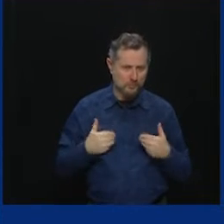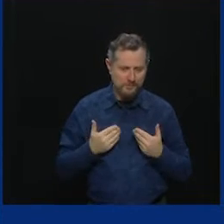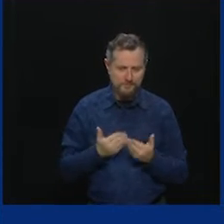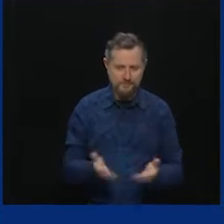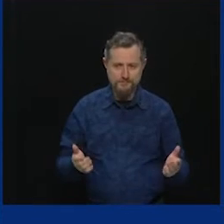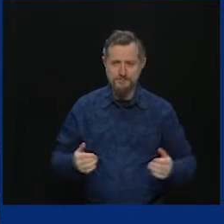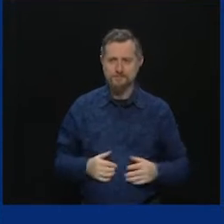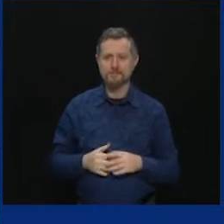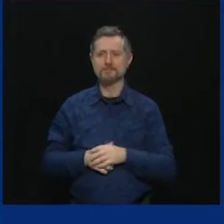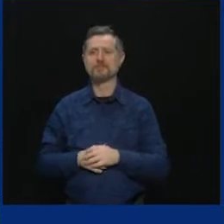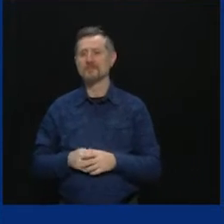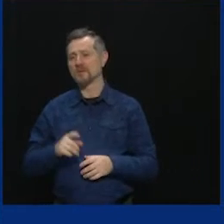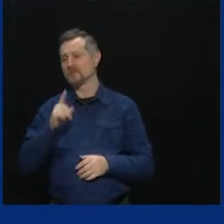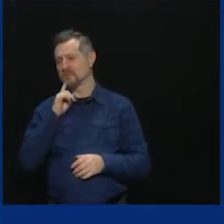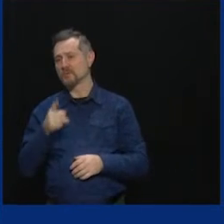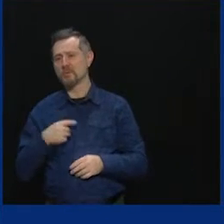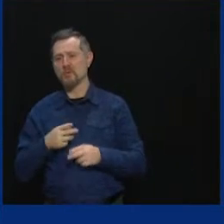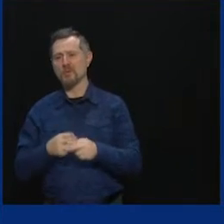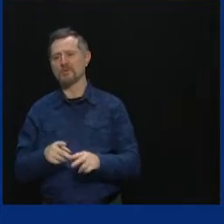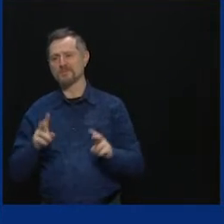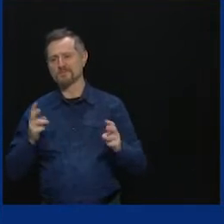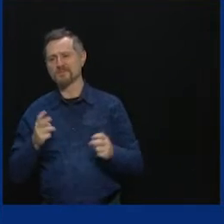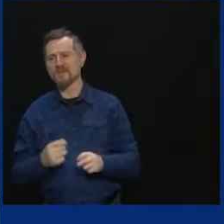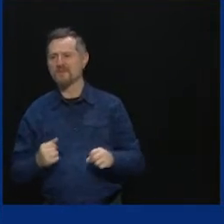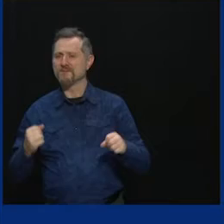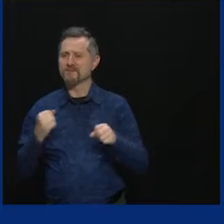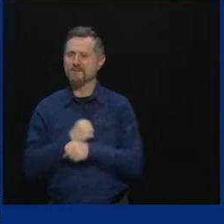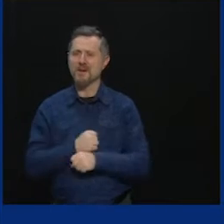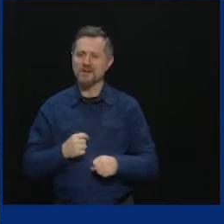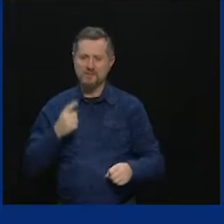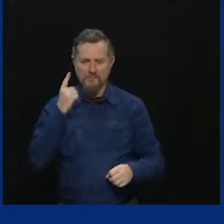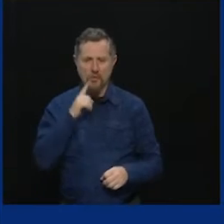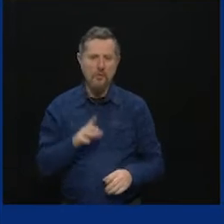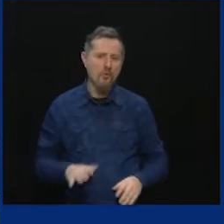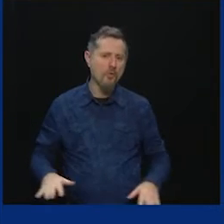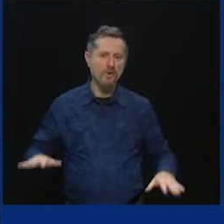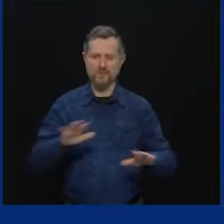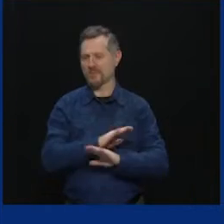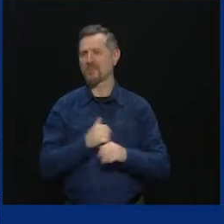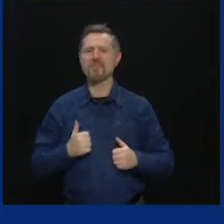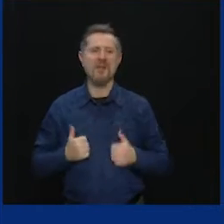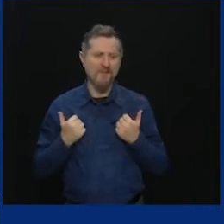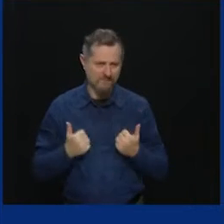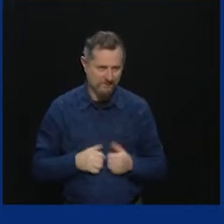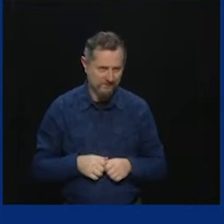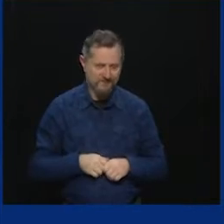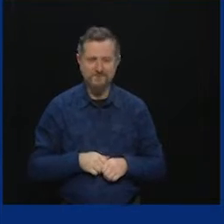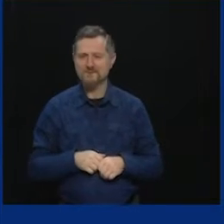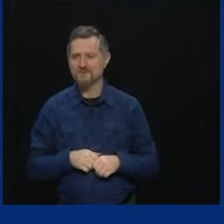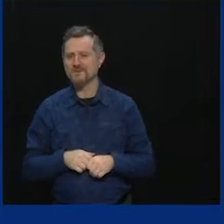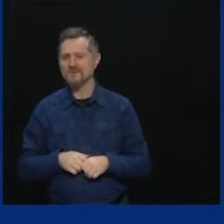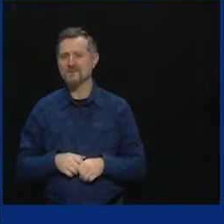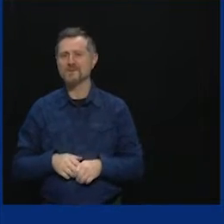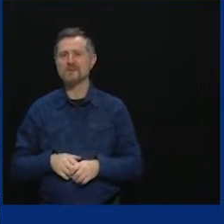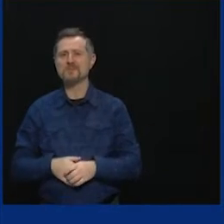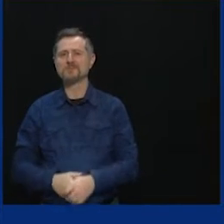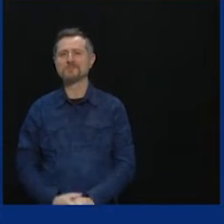because that's what this is. This is a fight, and we're fighting for life. For life.